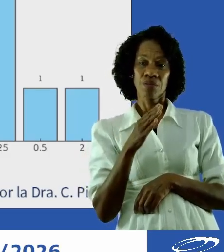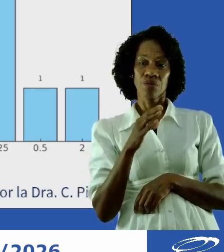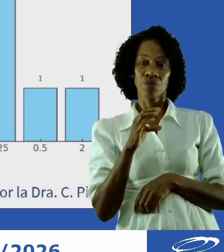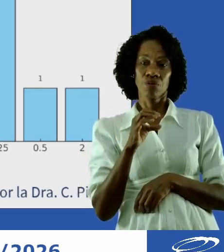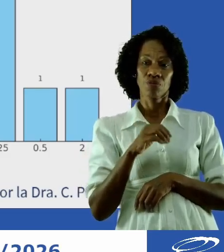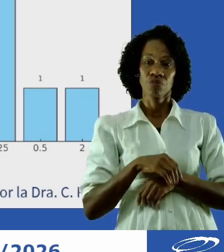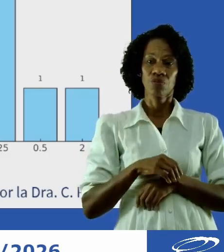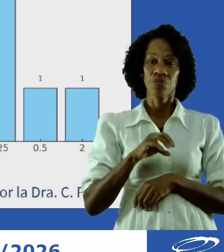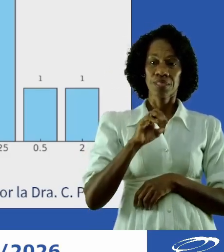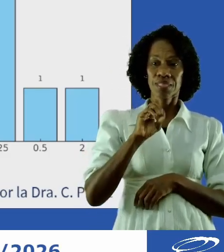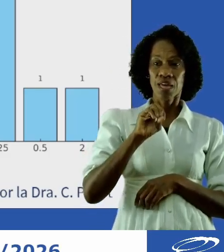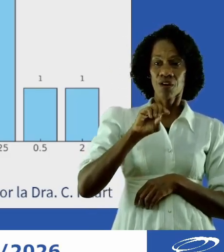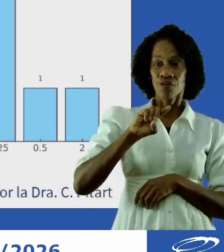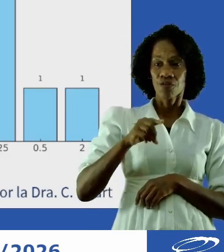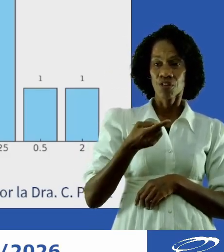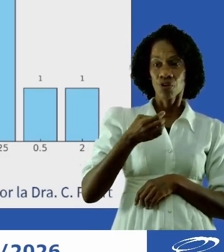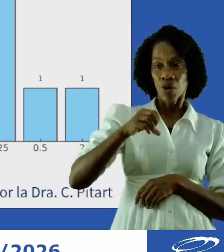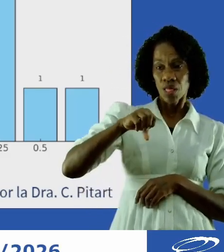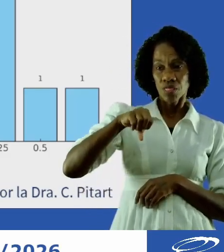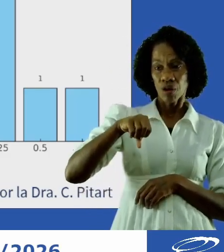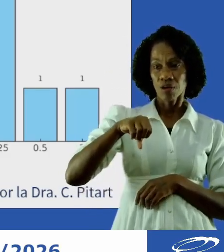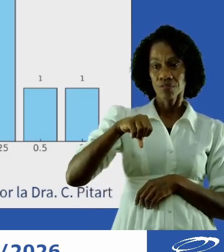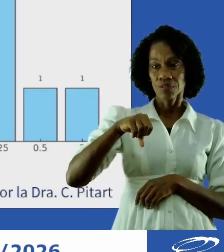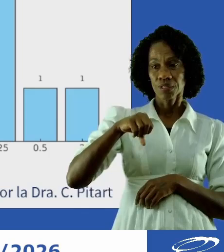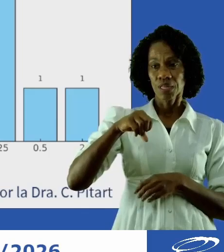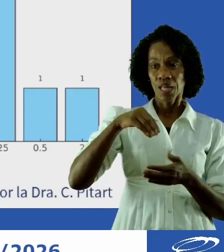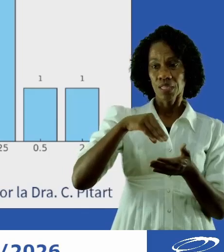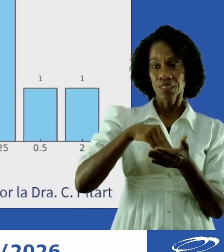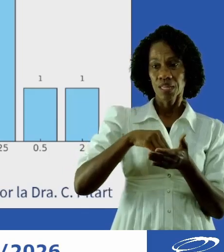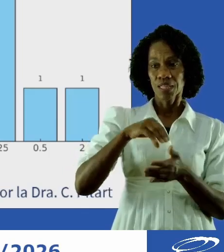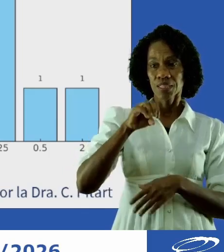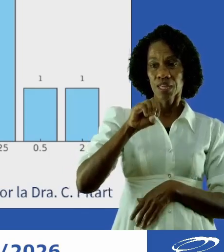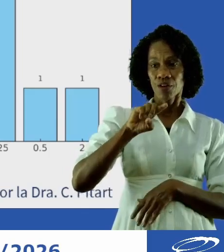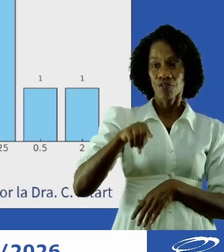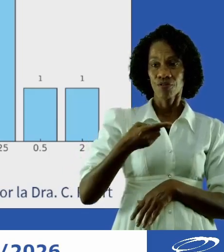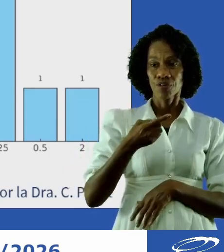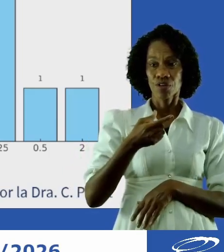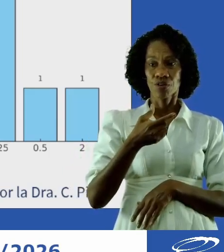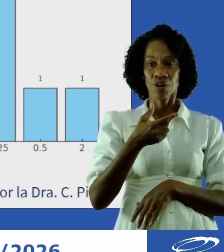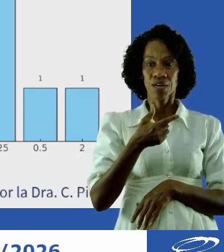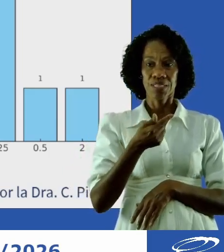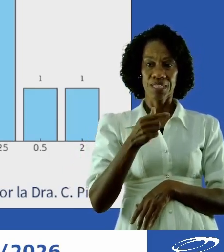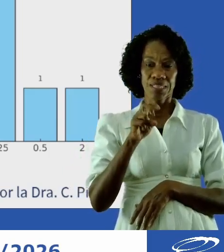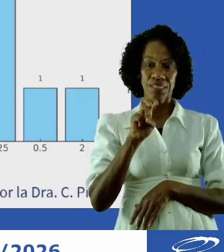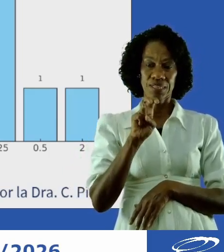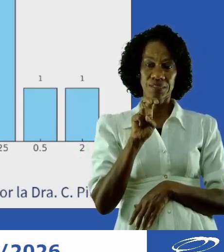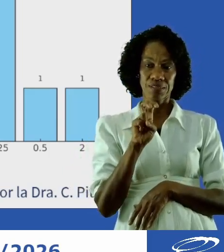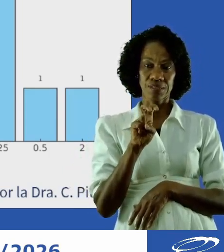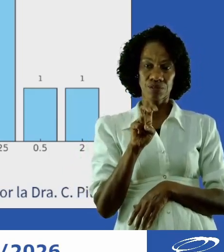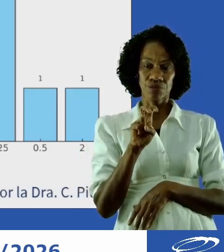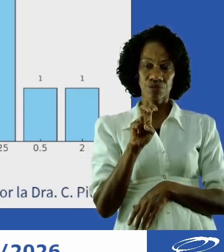So this means that even in levofloxacin resistant Staphylococcus aureus, we are able to